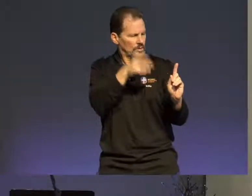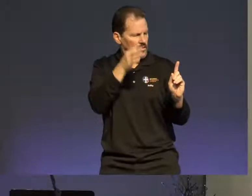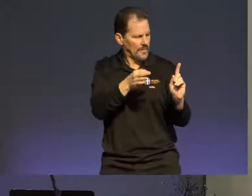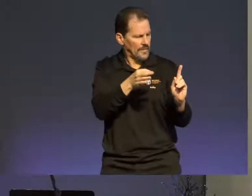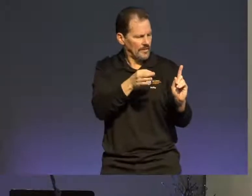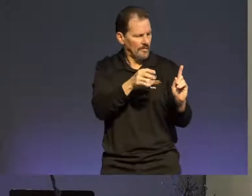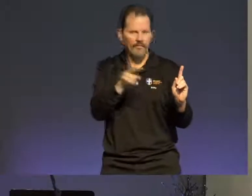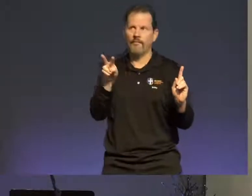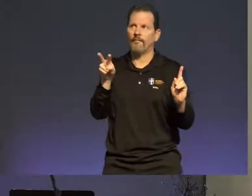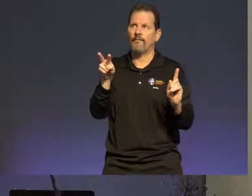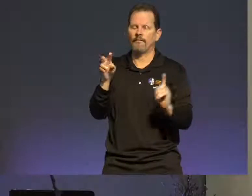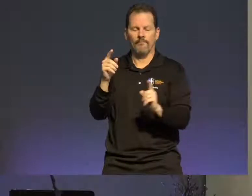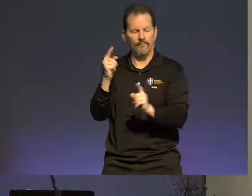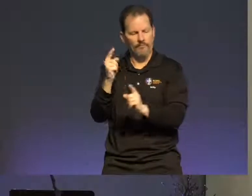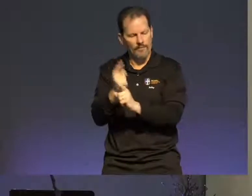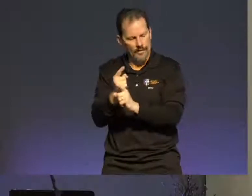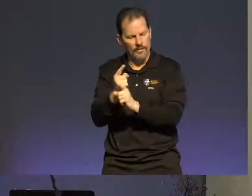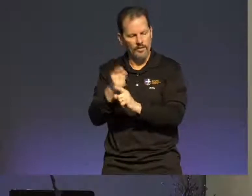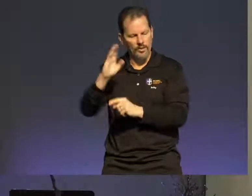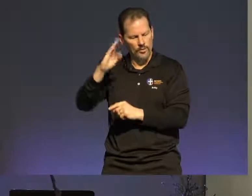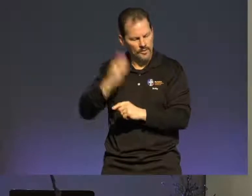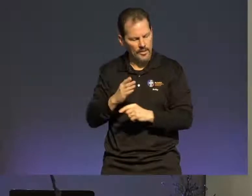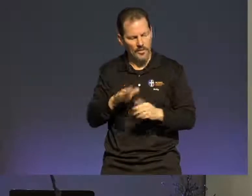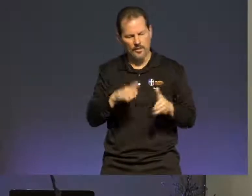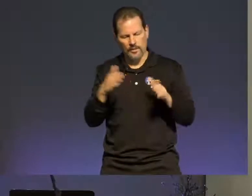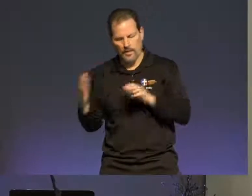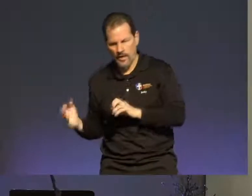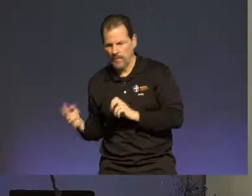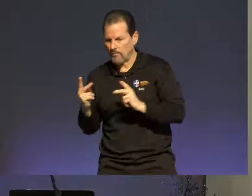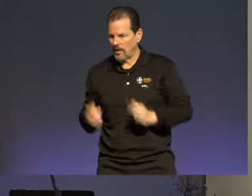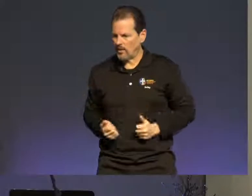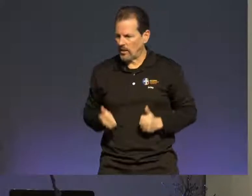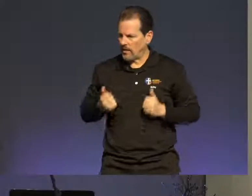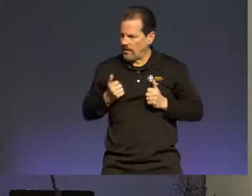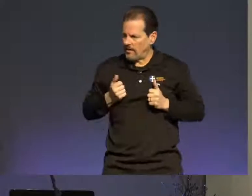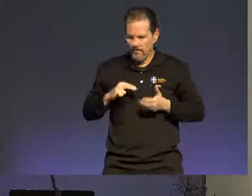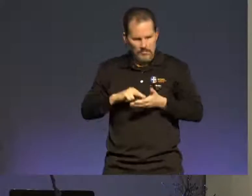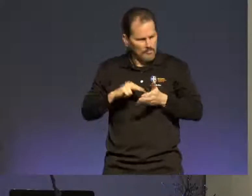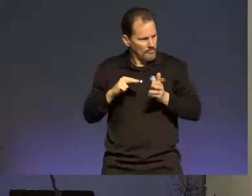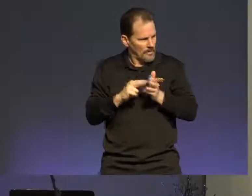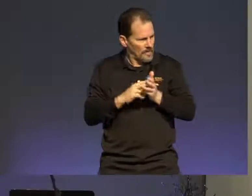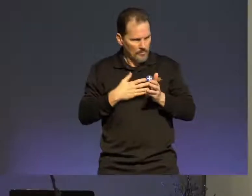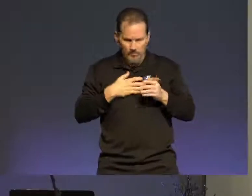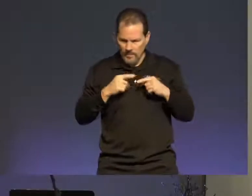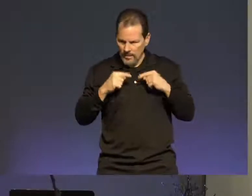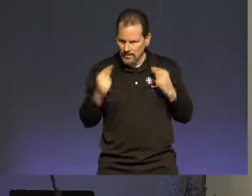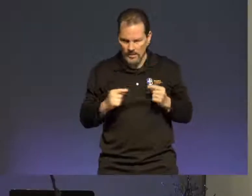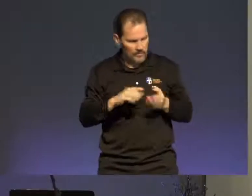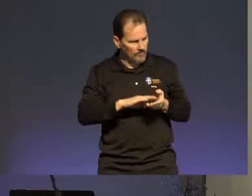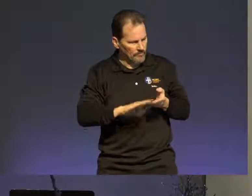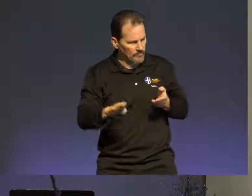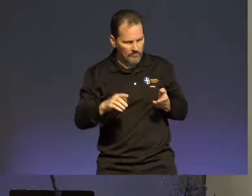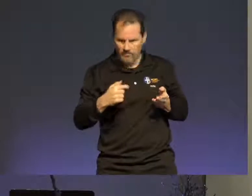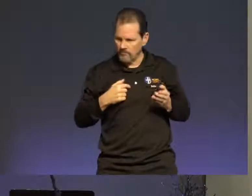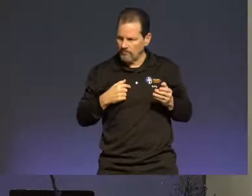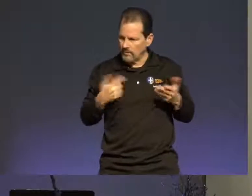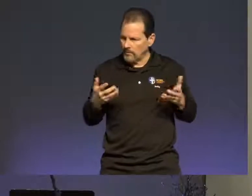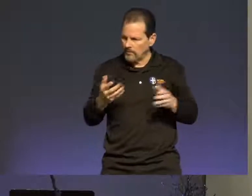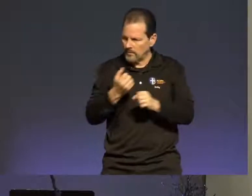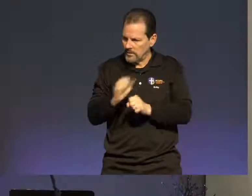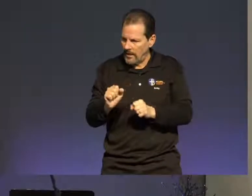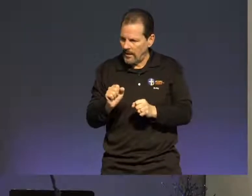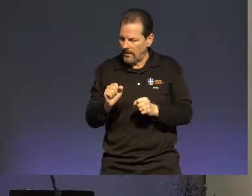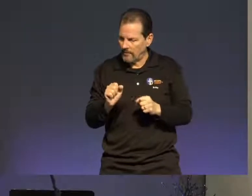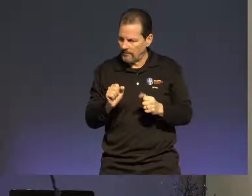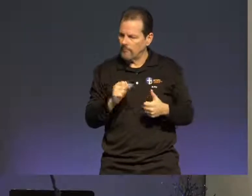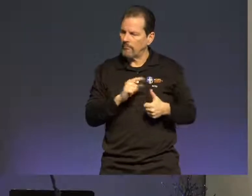son did die, that he did rise, and that because of his death, burial, and resurrection, we are redeemed. Lord, I pray for the person who has decided